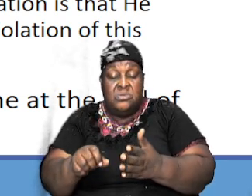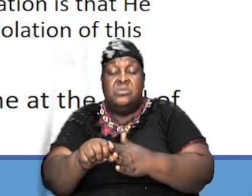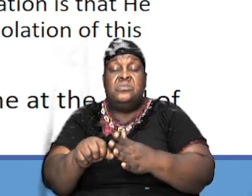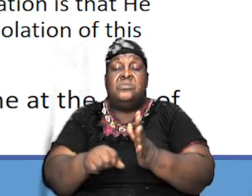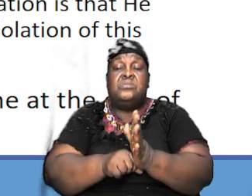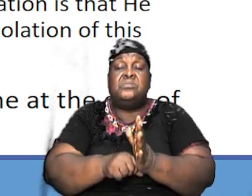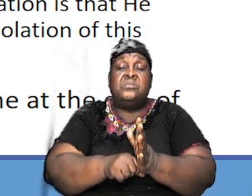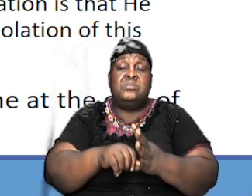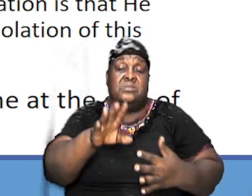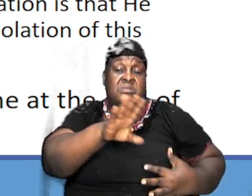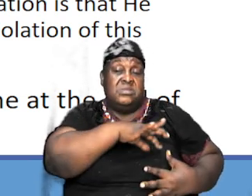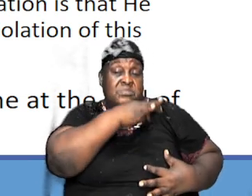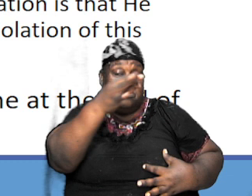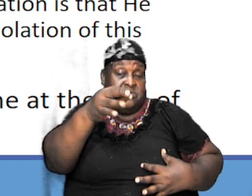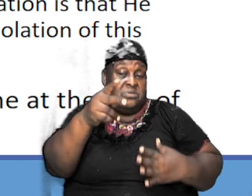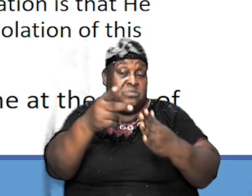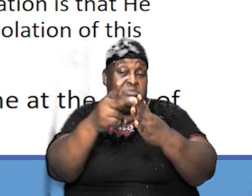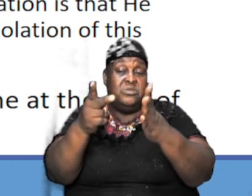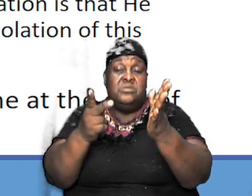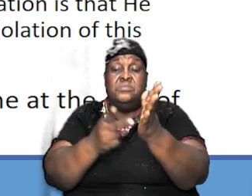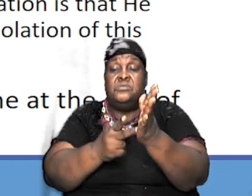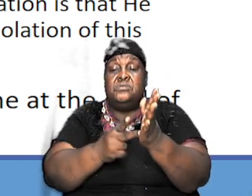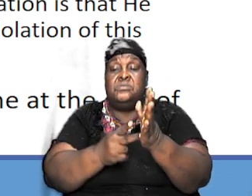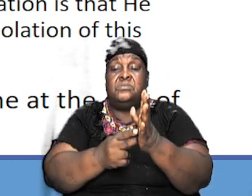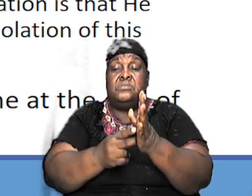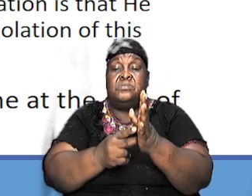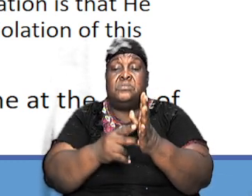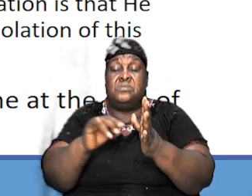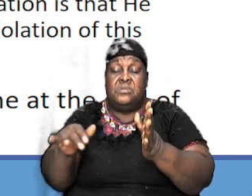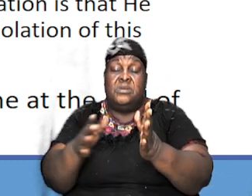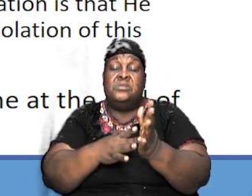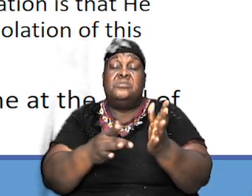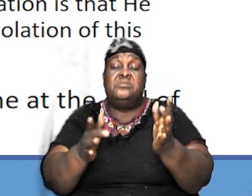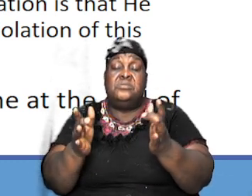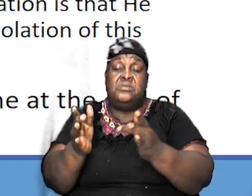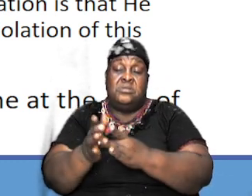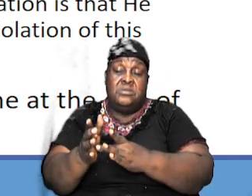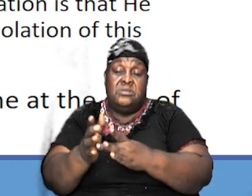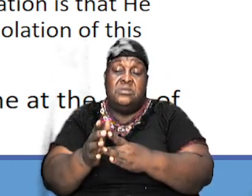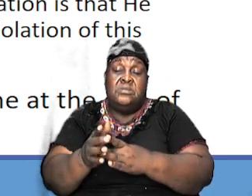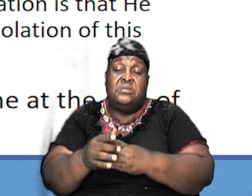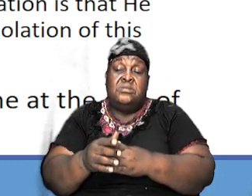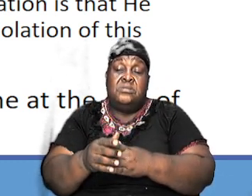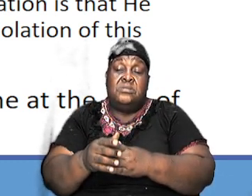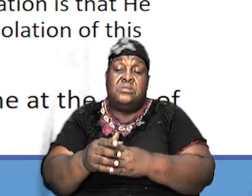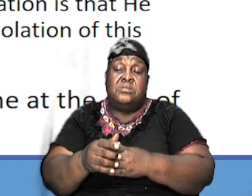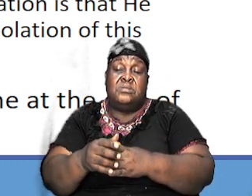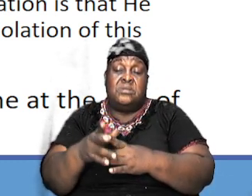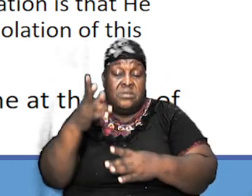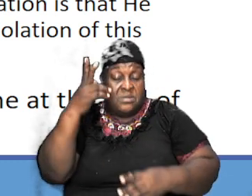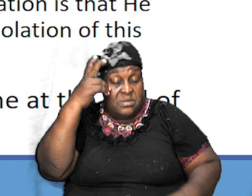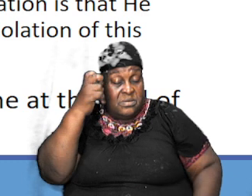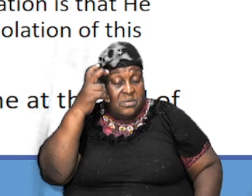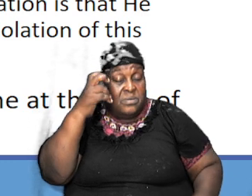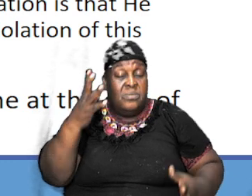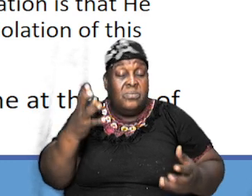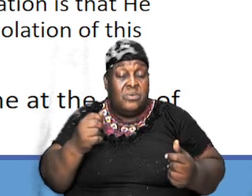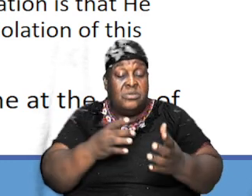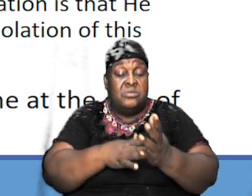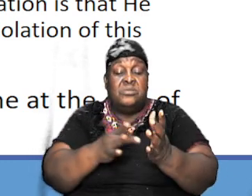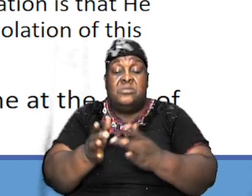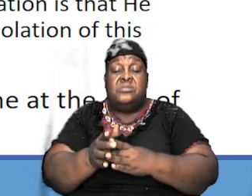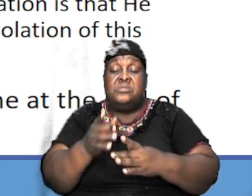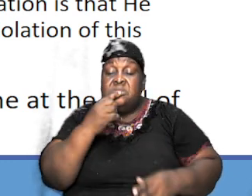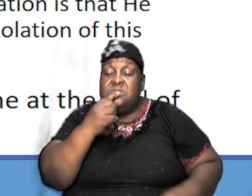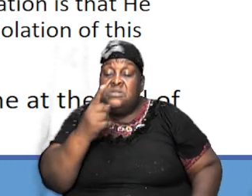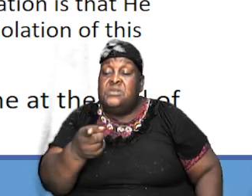the spiritual principle that Jesus, that the devil wants him to break. So